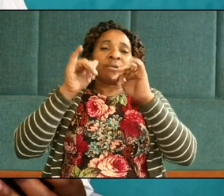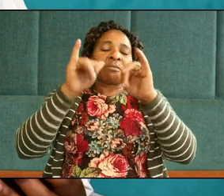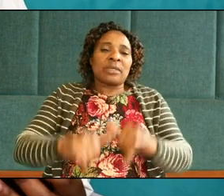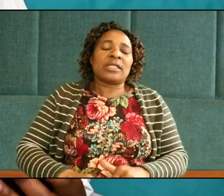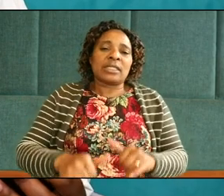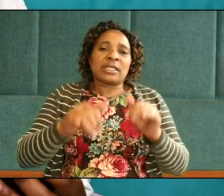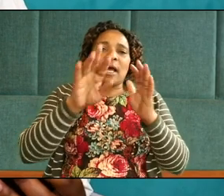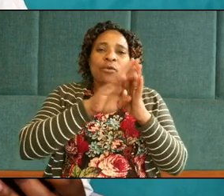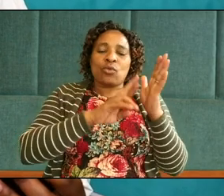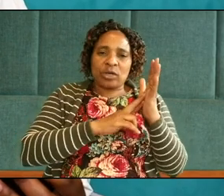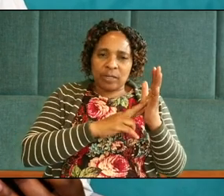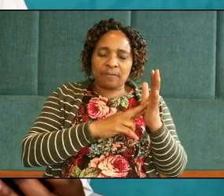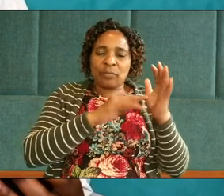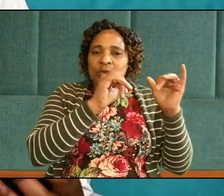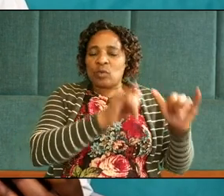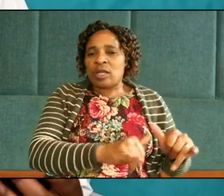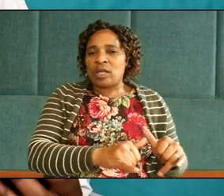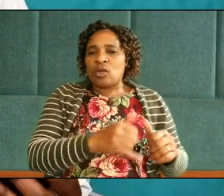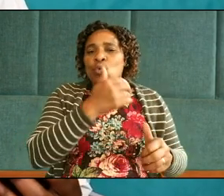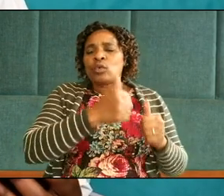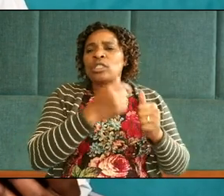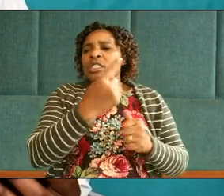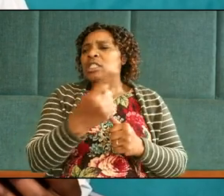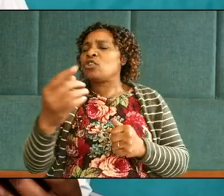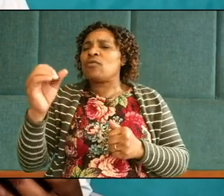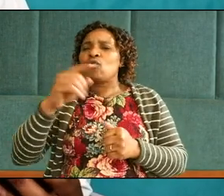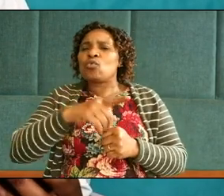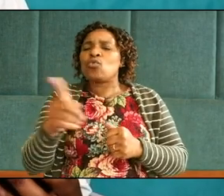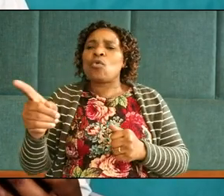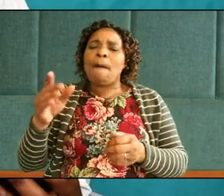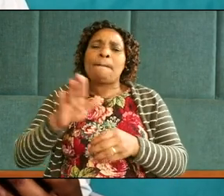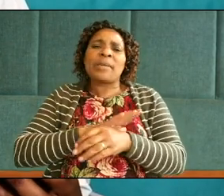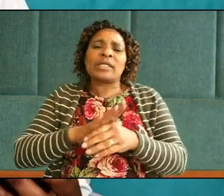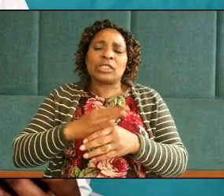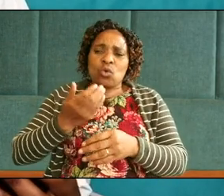of you is busy with your own house. Therefore,